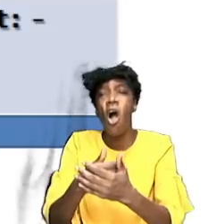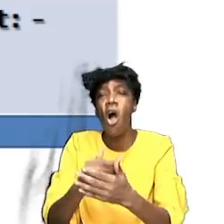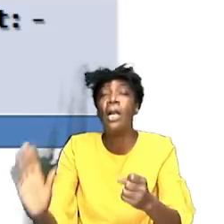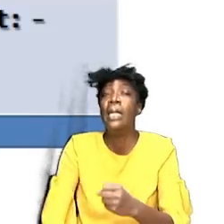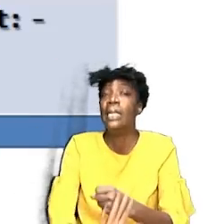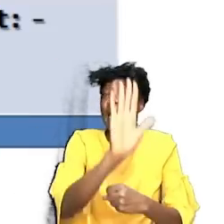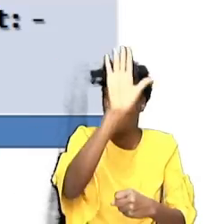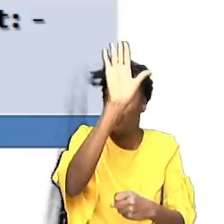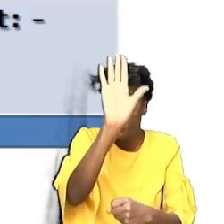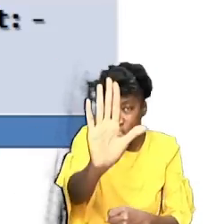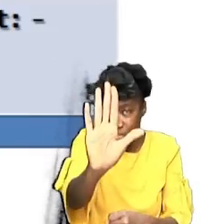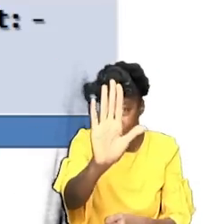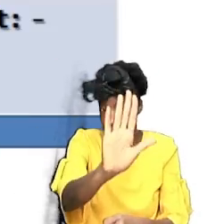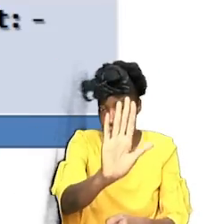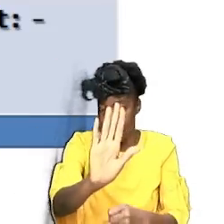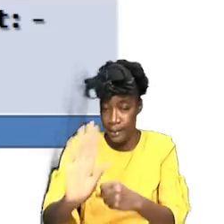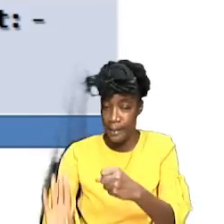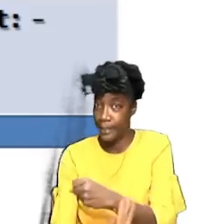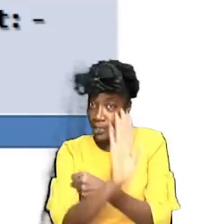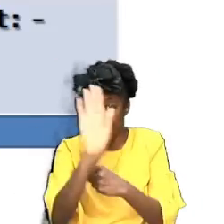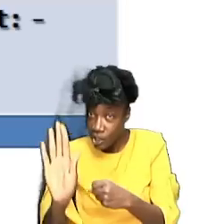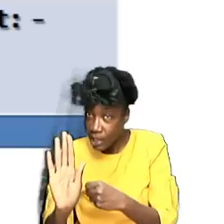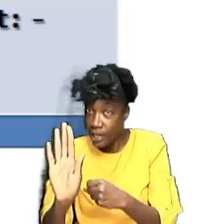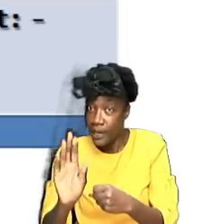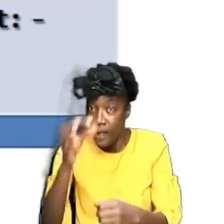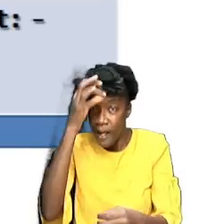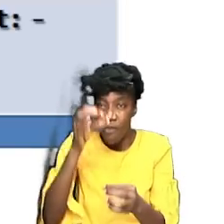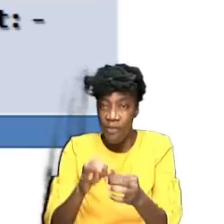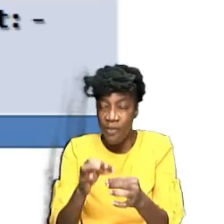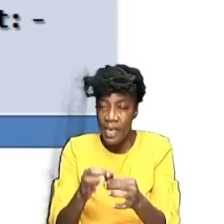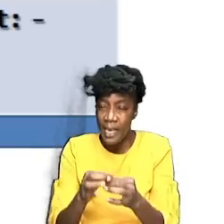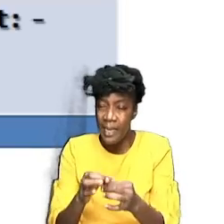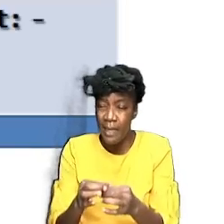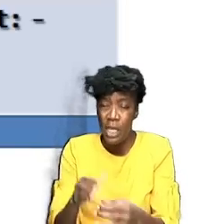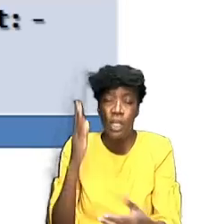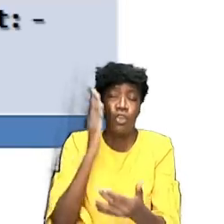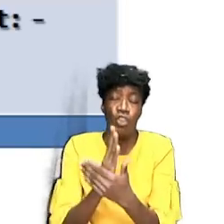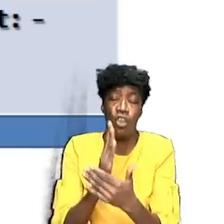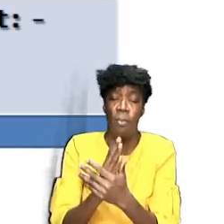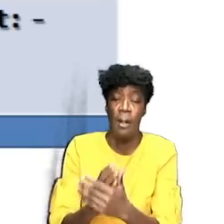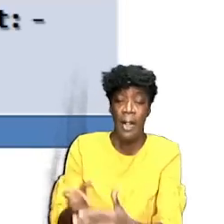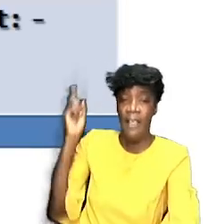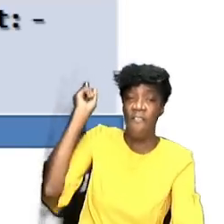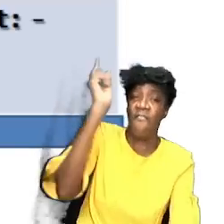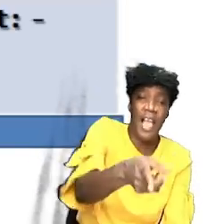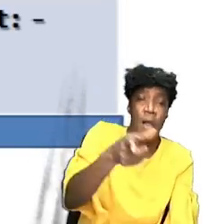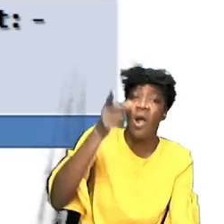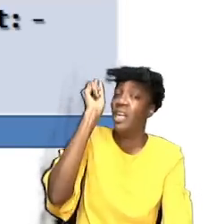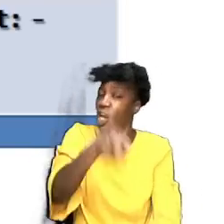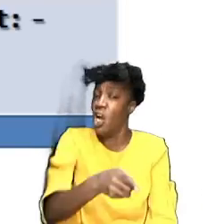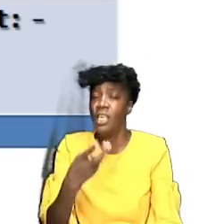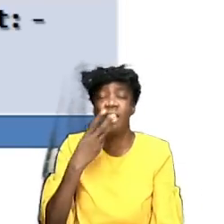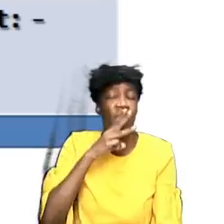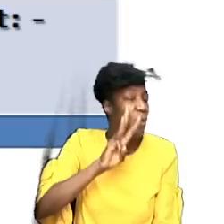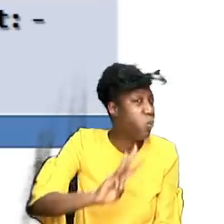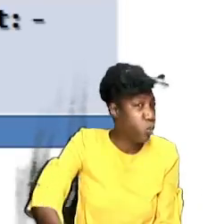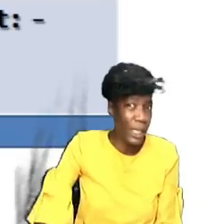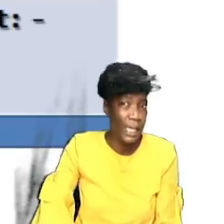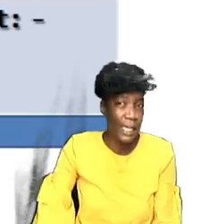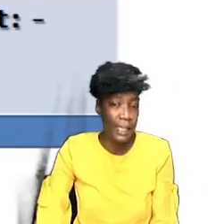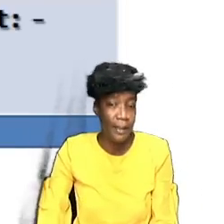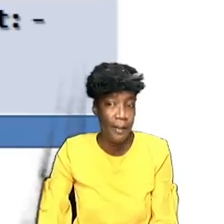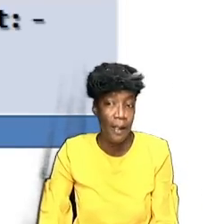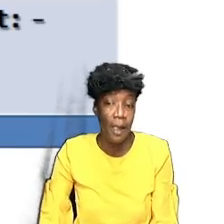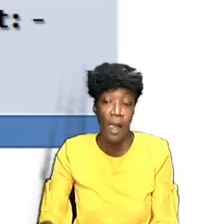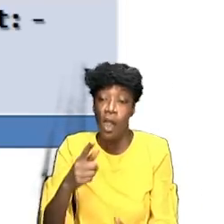the shield of faith, wherein you shall be able to quench all the fiery darts of the wicked. And we're going to talk about that later on. But in